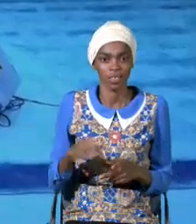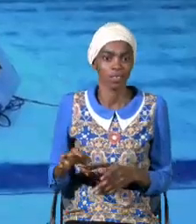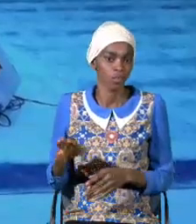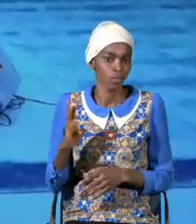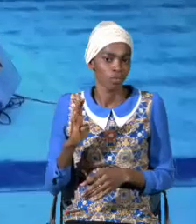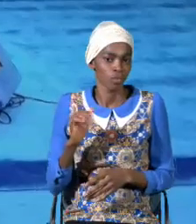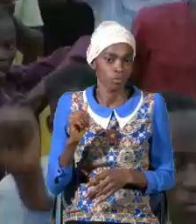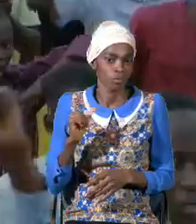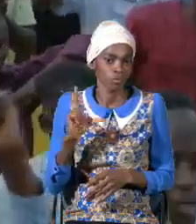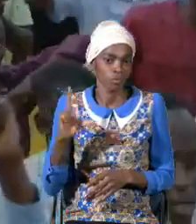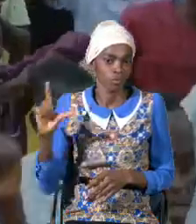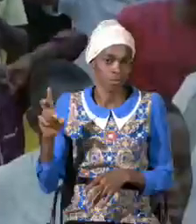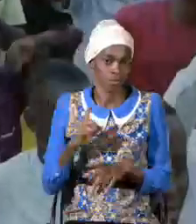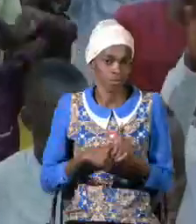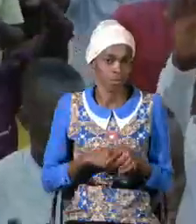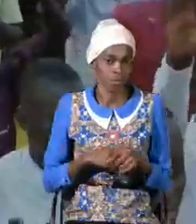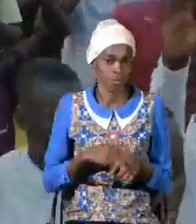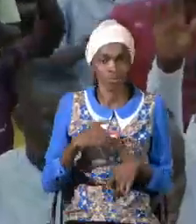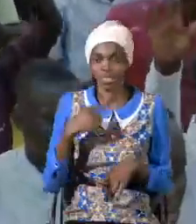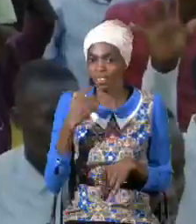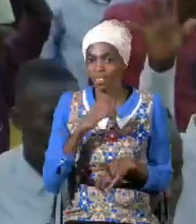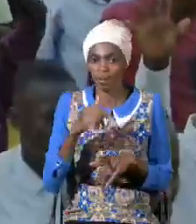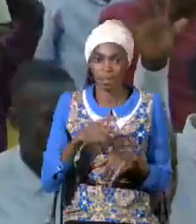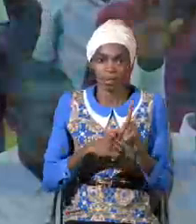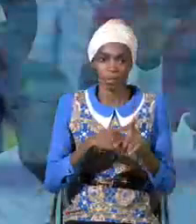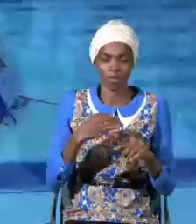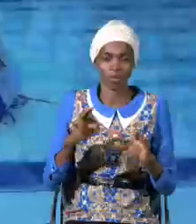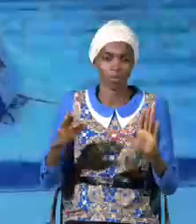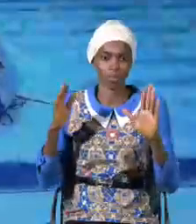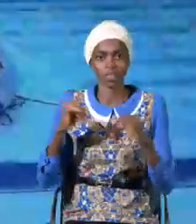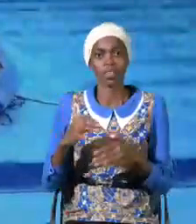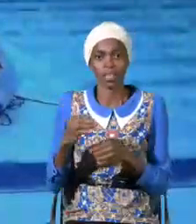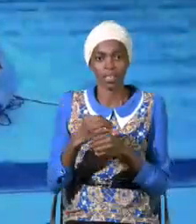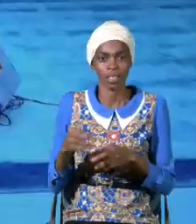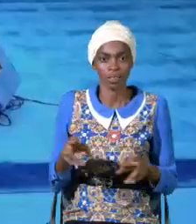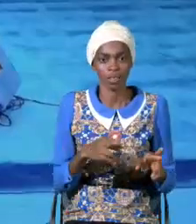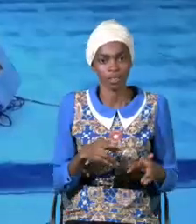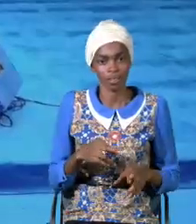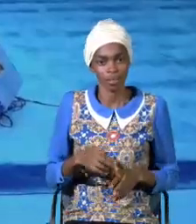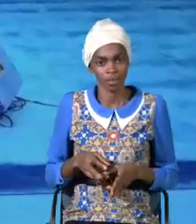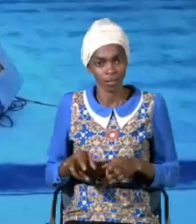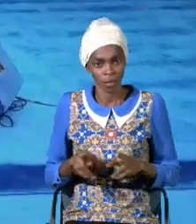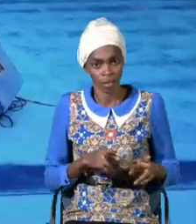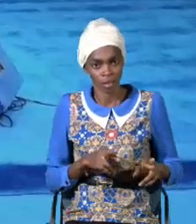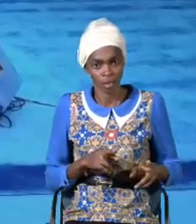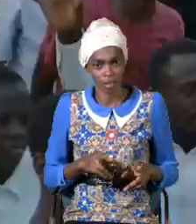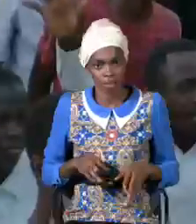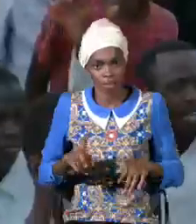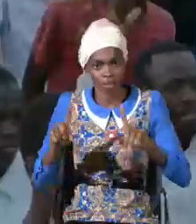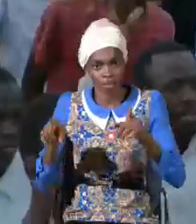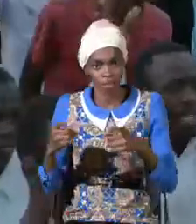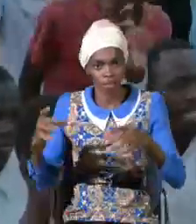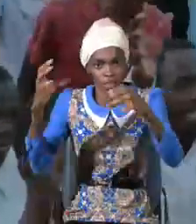miracle. And then I said, get ready, search, go, catch it.